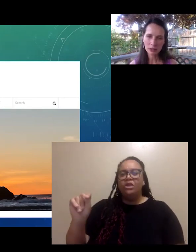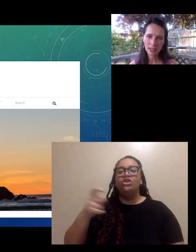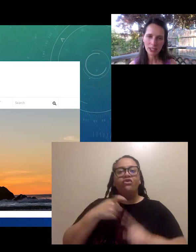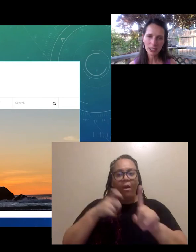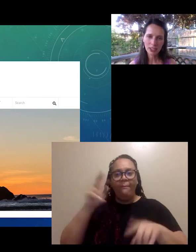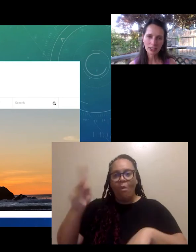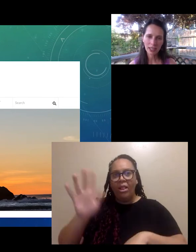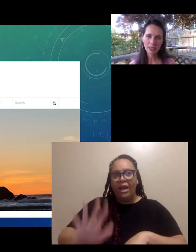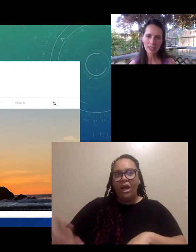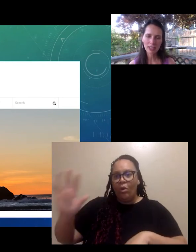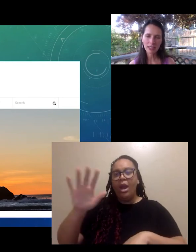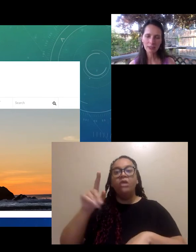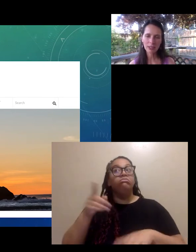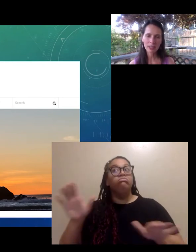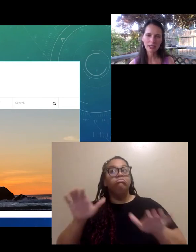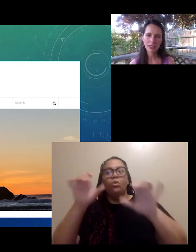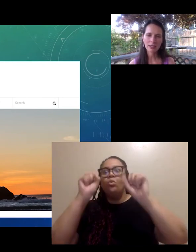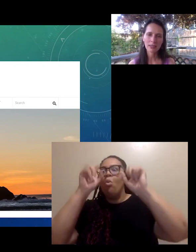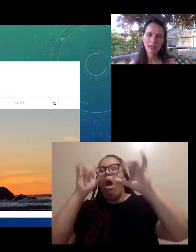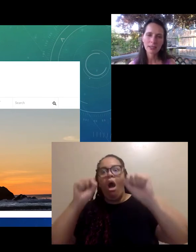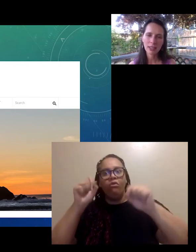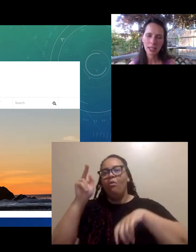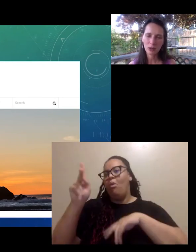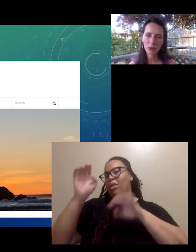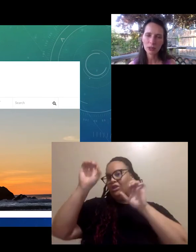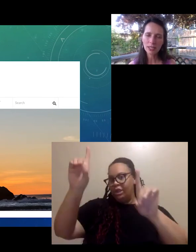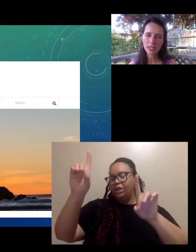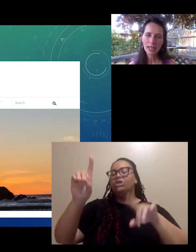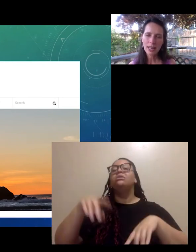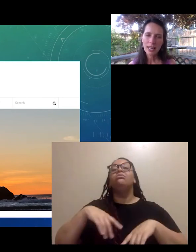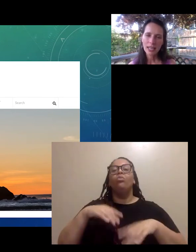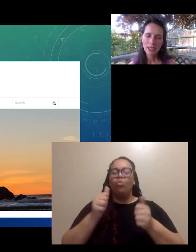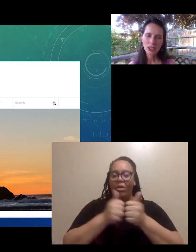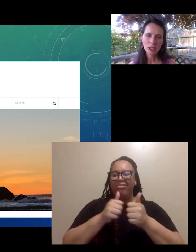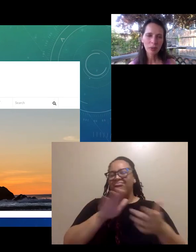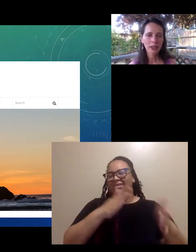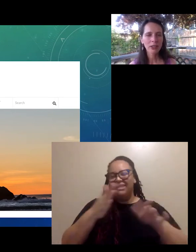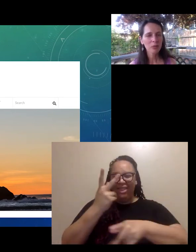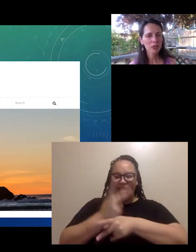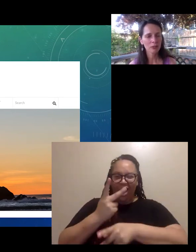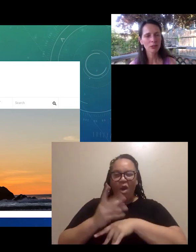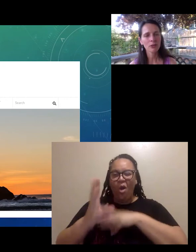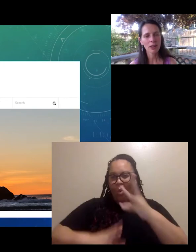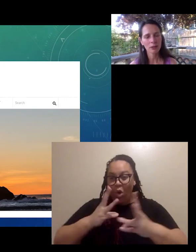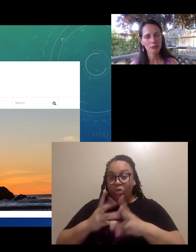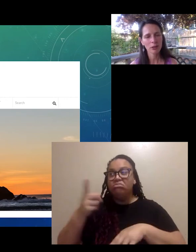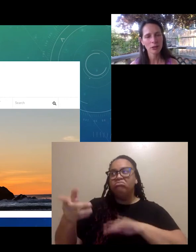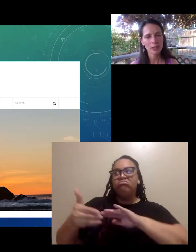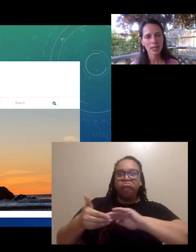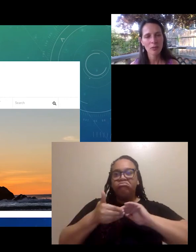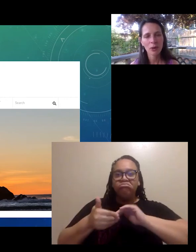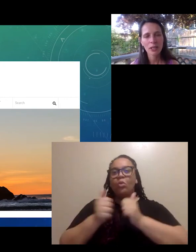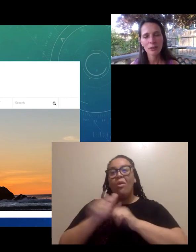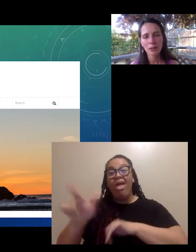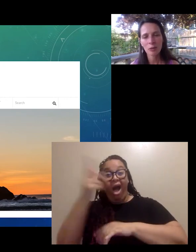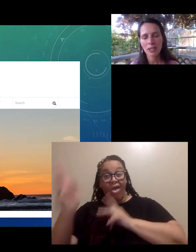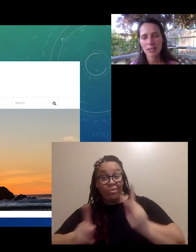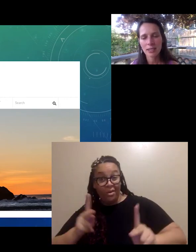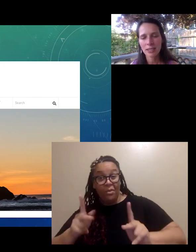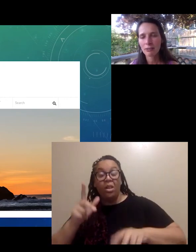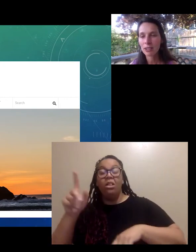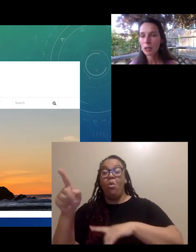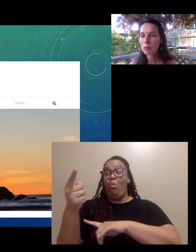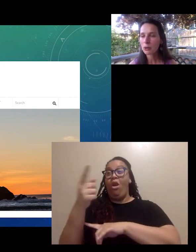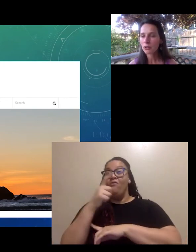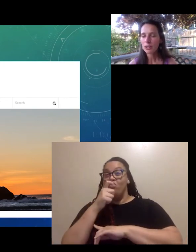wonderful education advocacy in the death care world. Um, she partnered up with a few other folks, um, one of whom